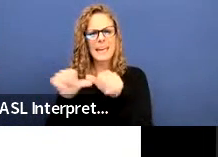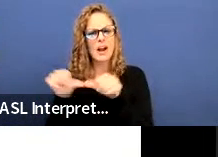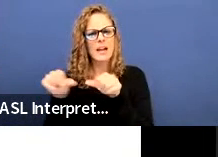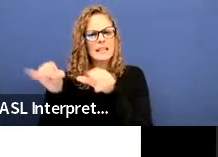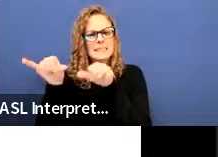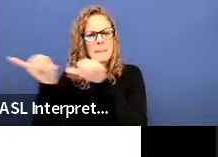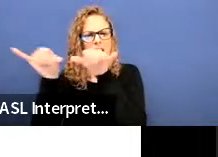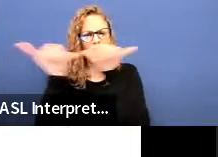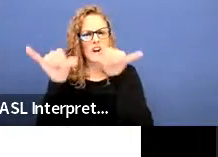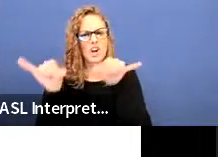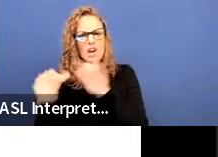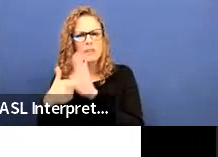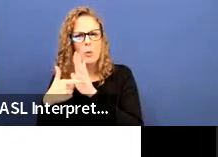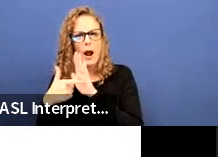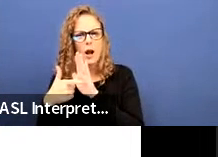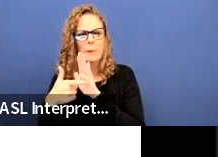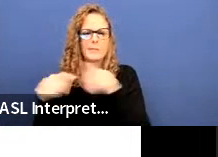requirement.